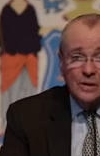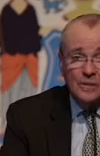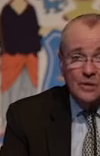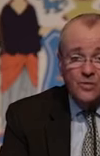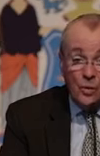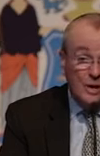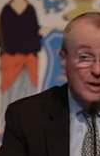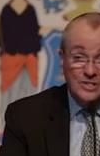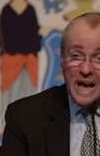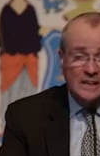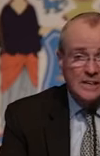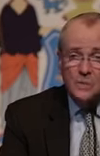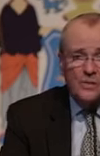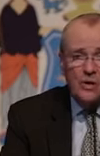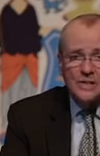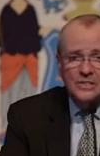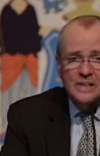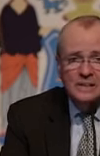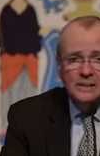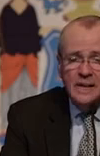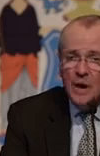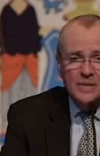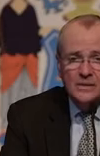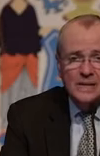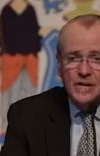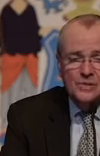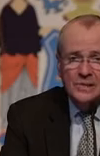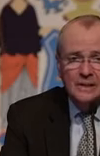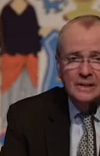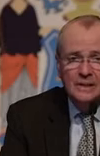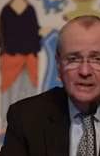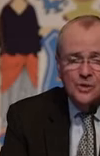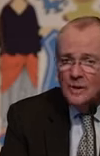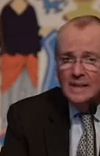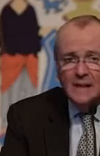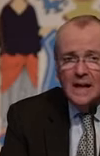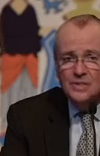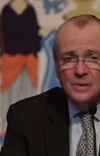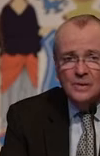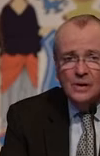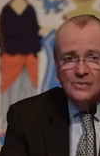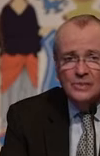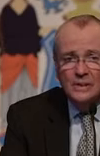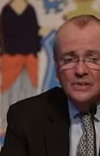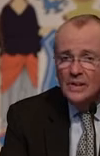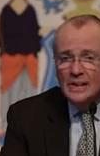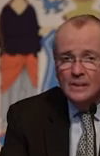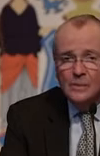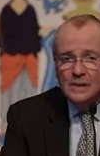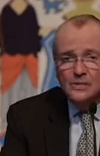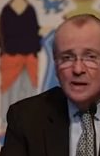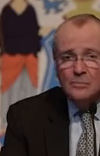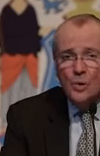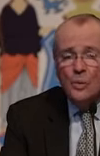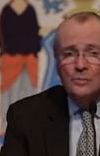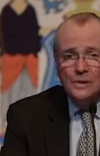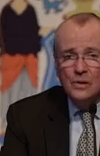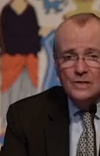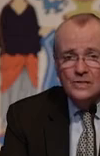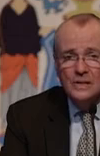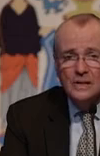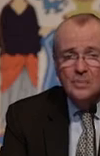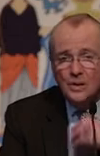ever before. Sadly, as we've already seen, not without casualty. Too many lives have been lost. Sadly, we expect more will